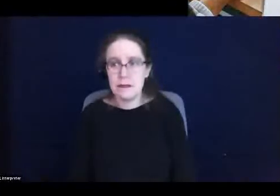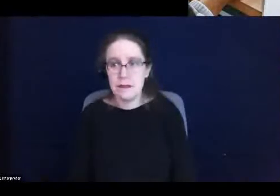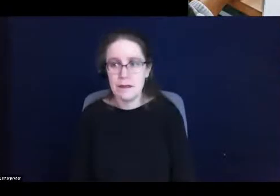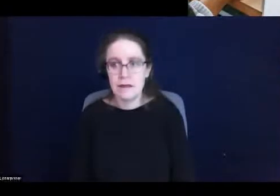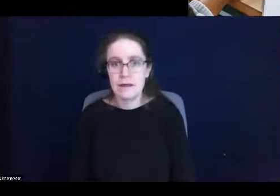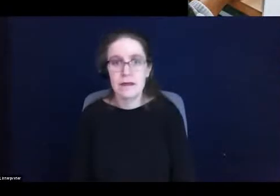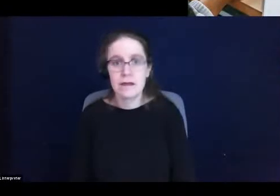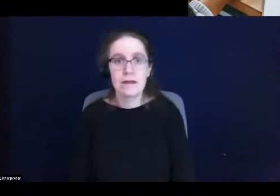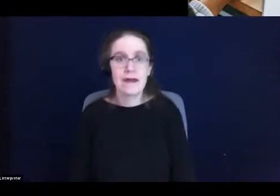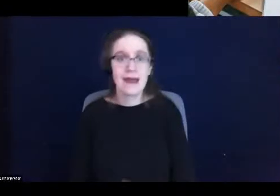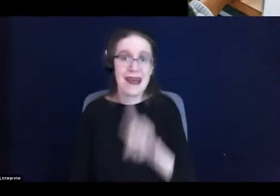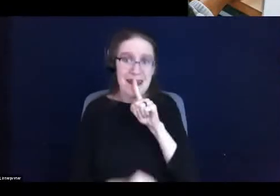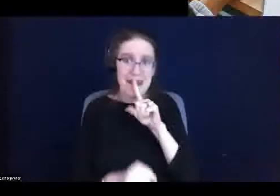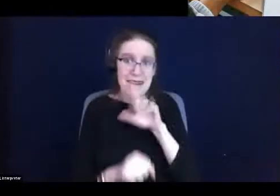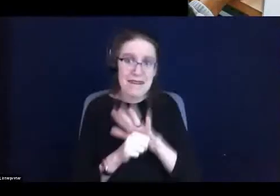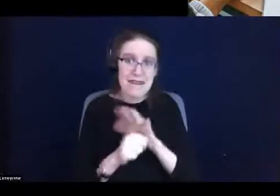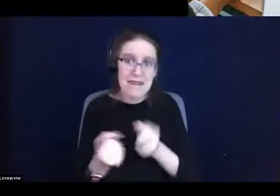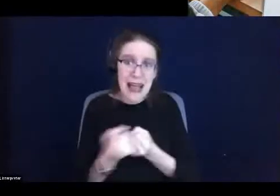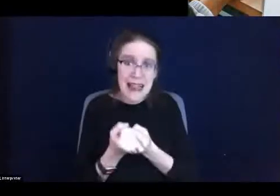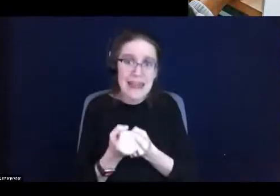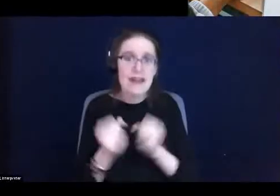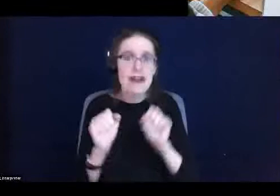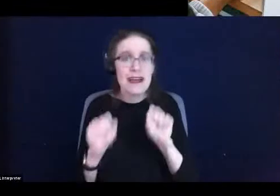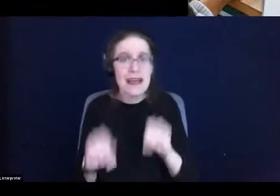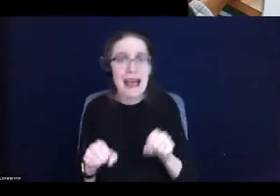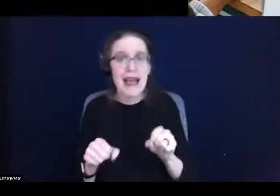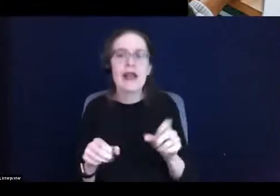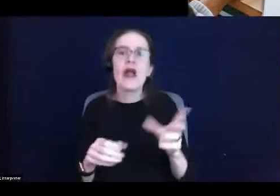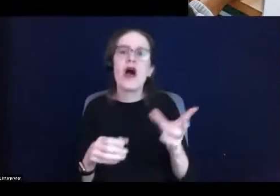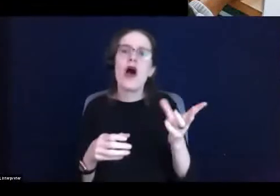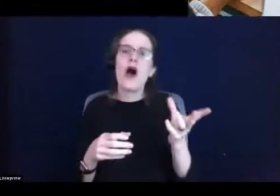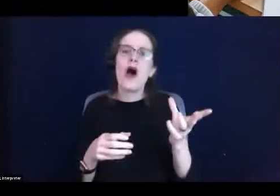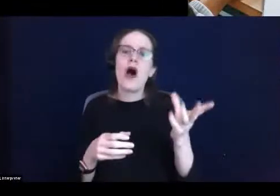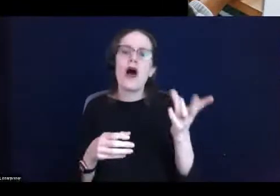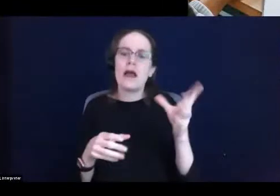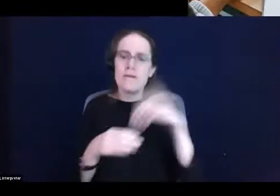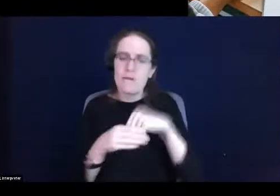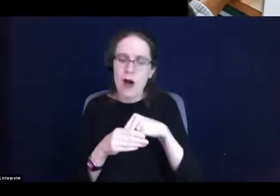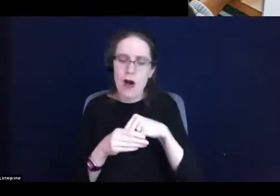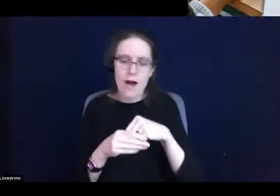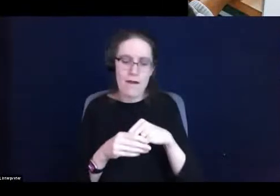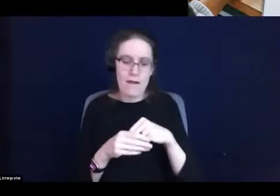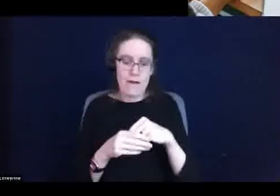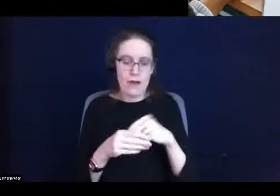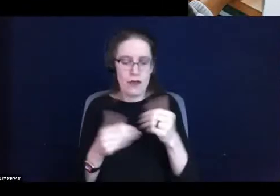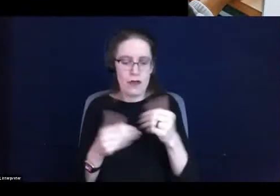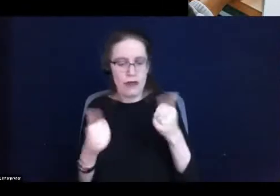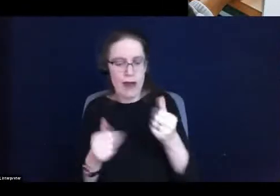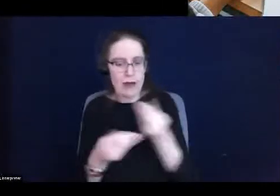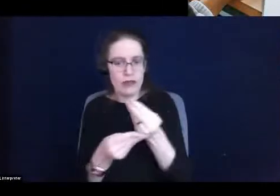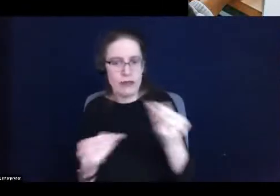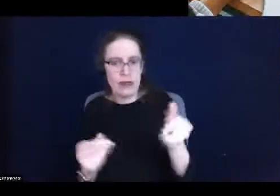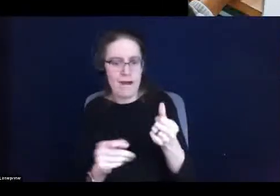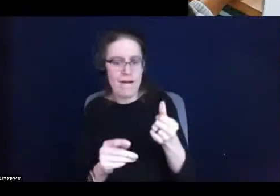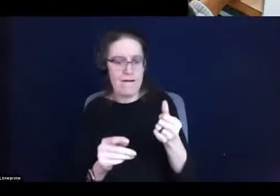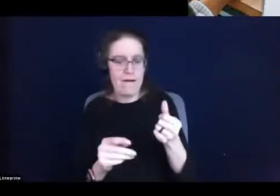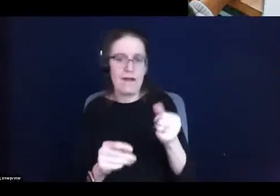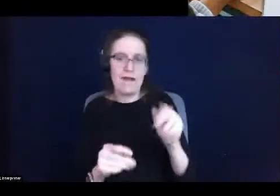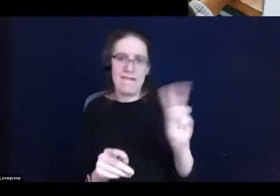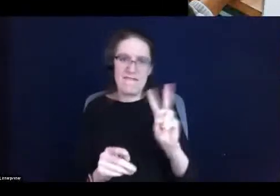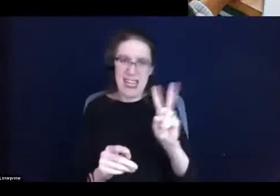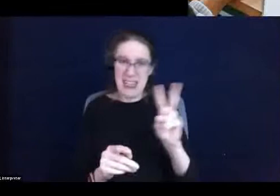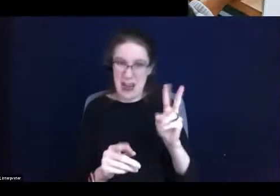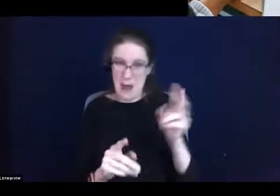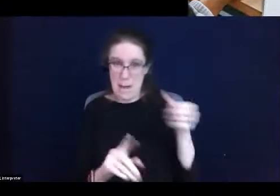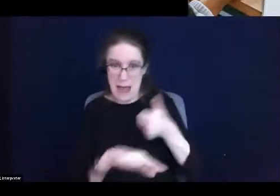Validation might also involve combating victim blaming and self-blame when it happens. I believe you. I'm sorry that the other people in your life